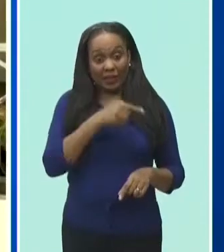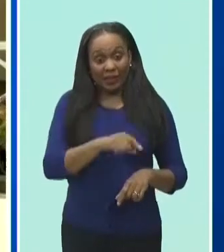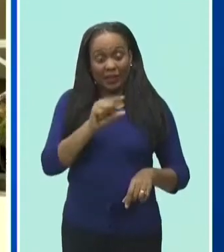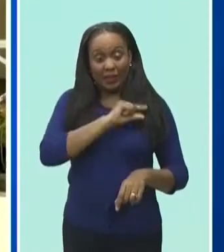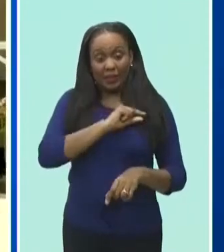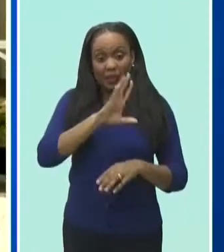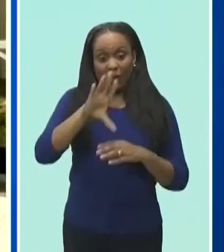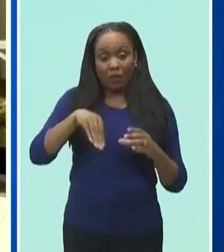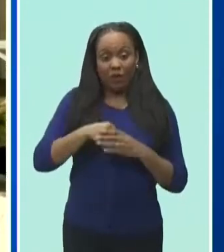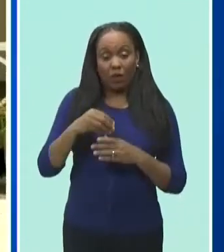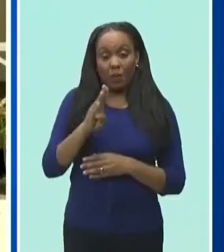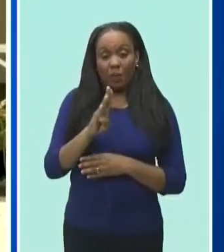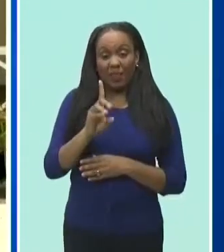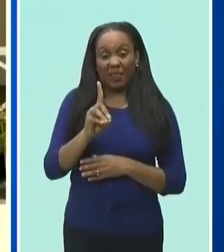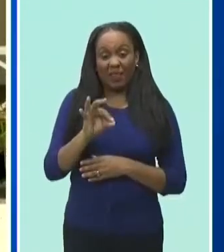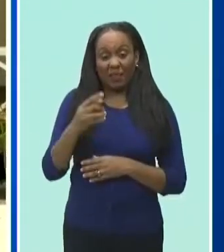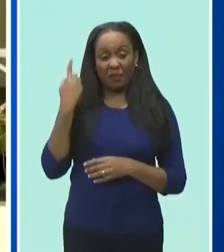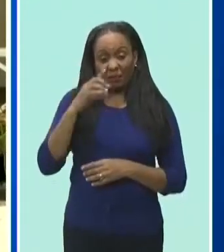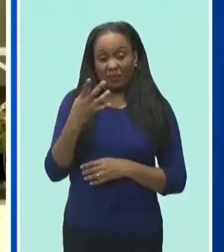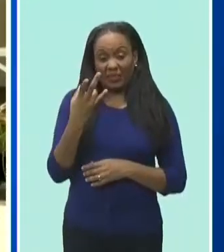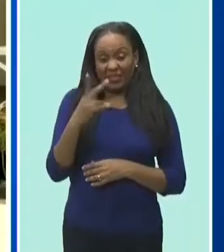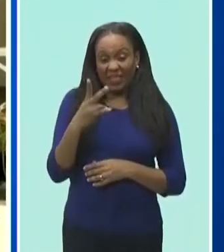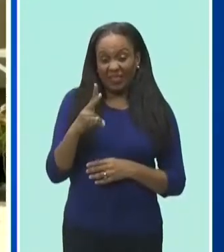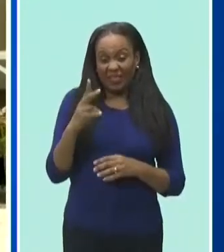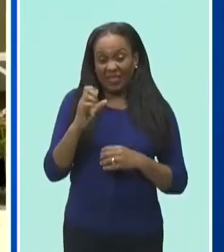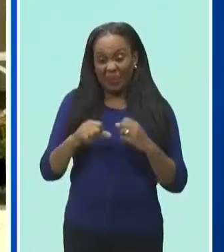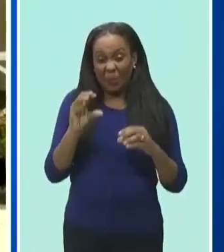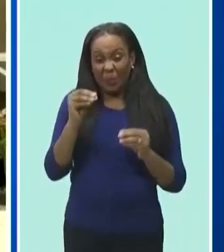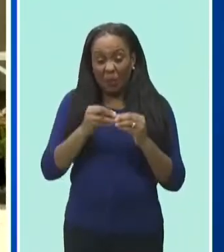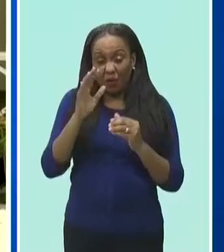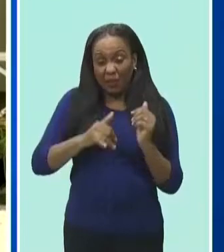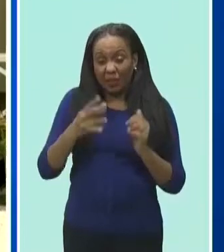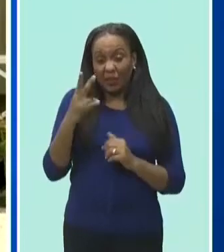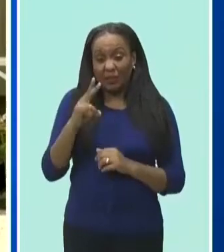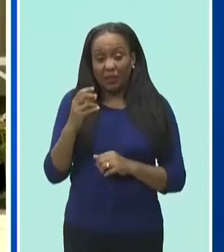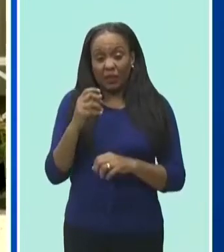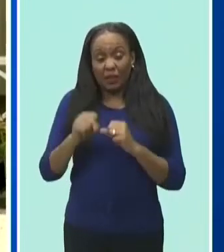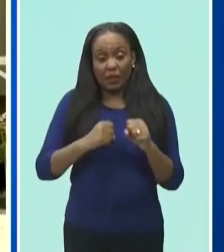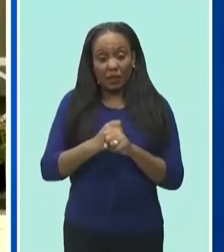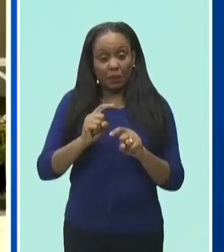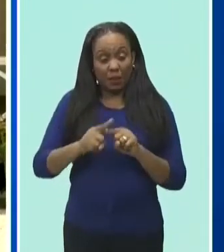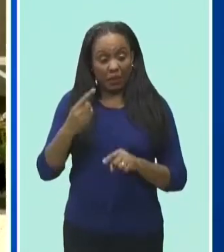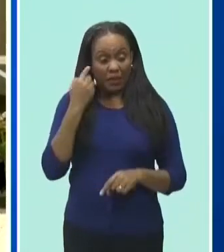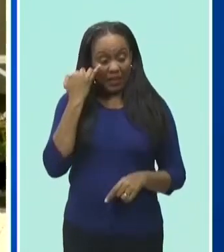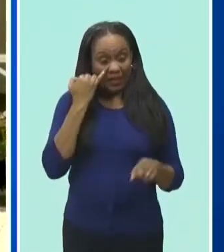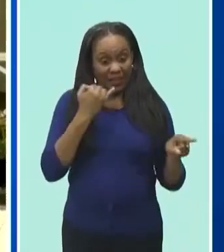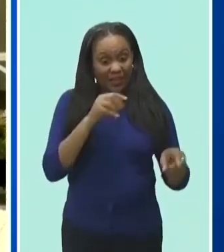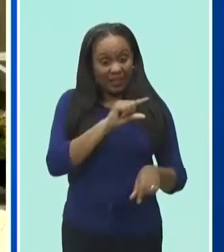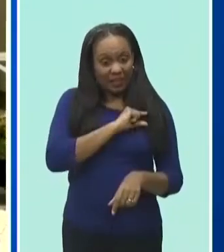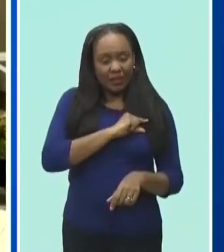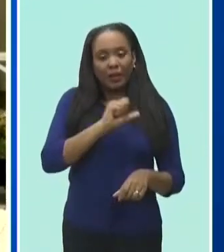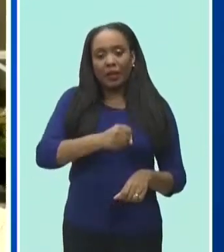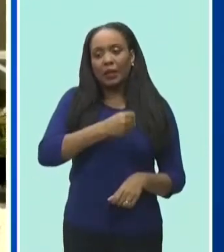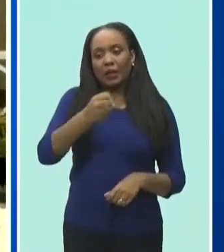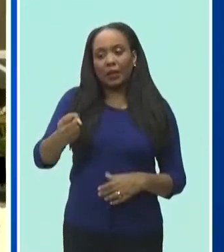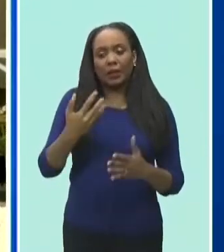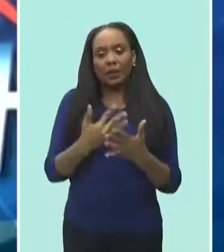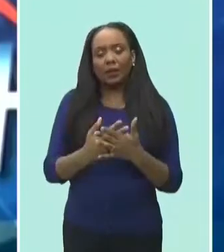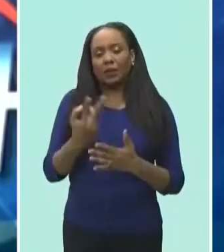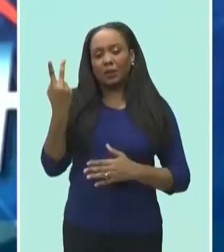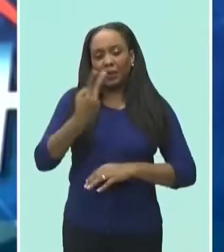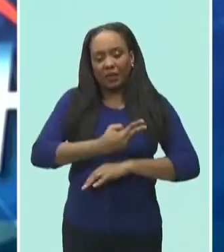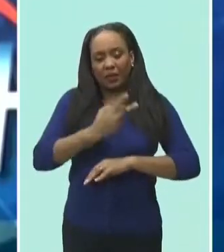with the BDF for more than 17 years, could spend up to 2 years in prison. Sharika Griffith, CBC